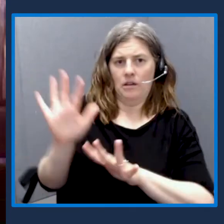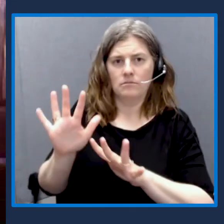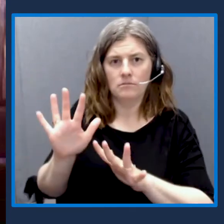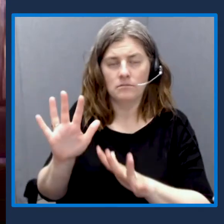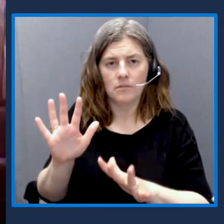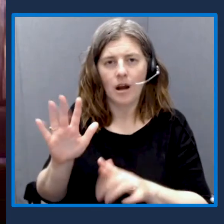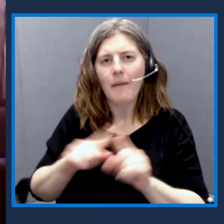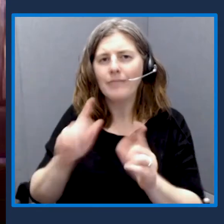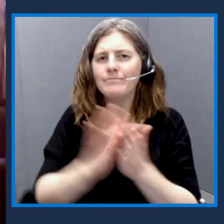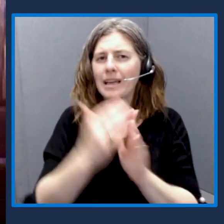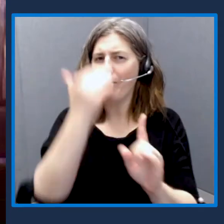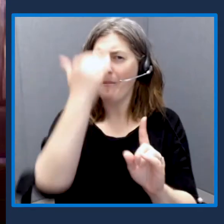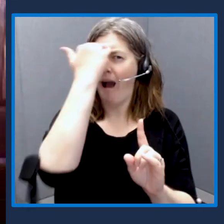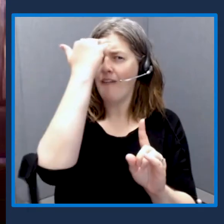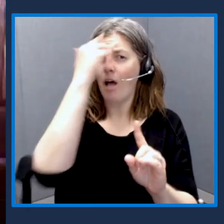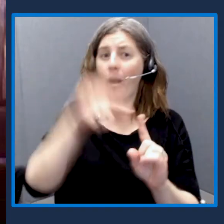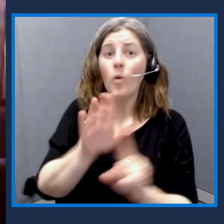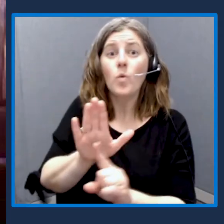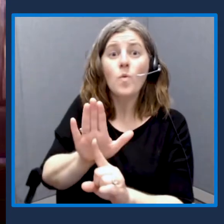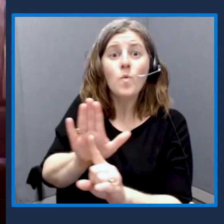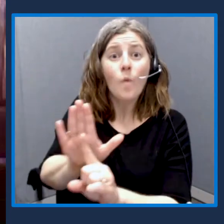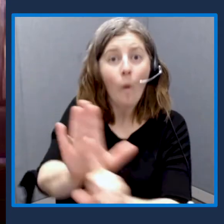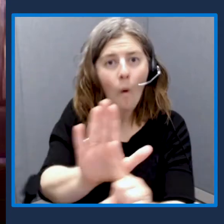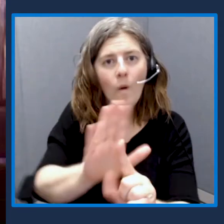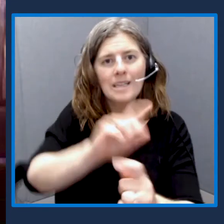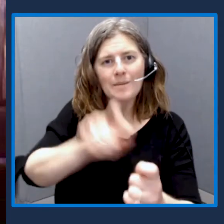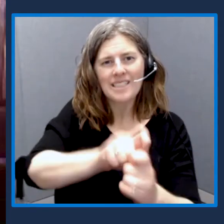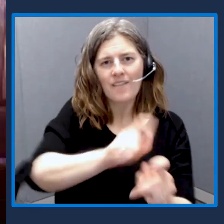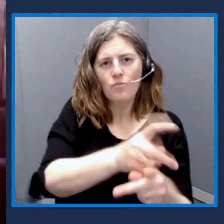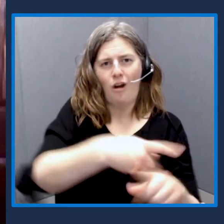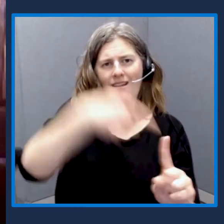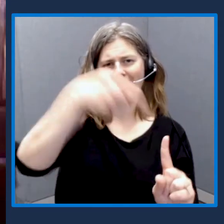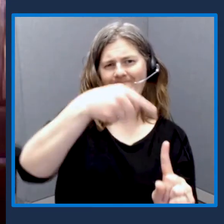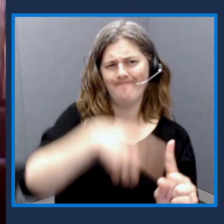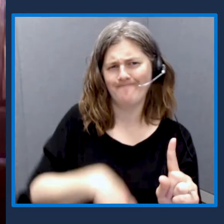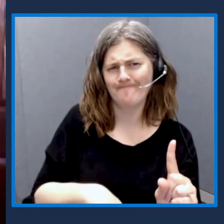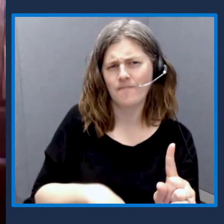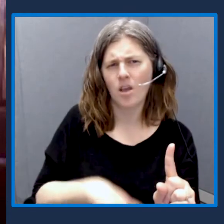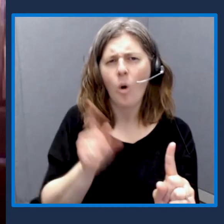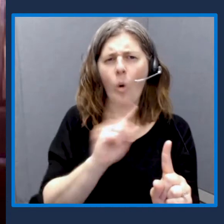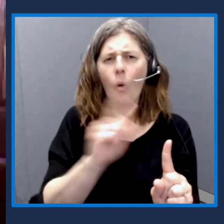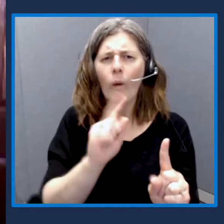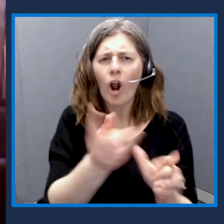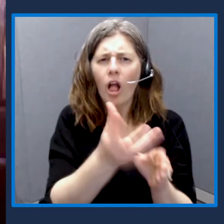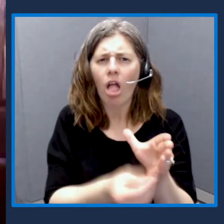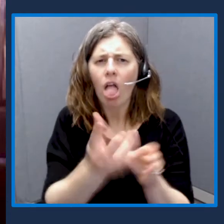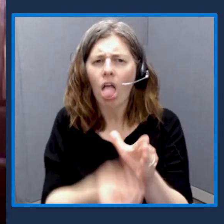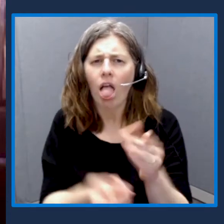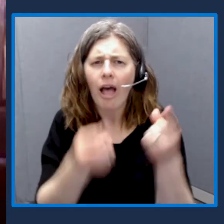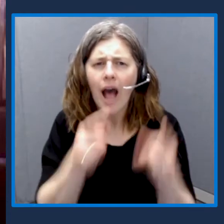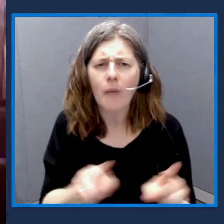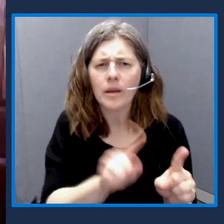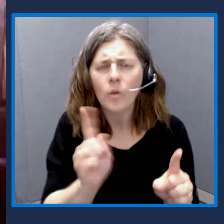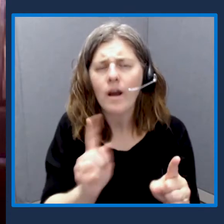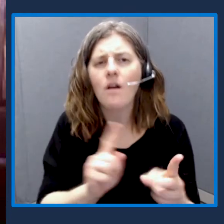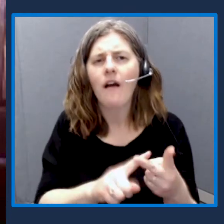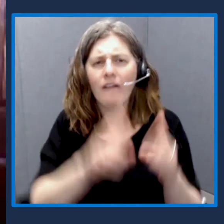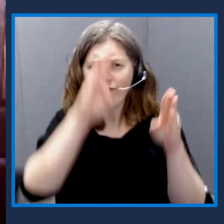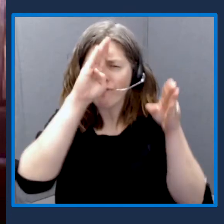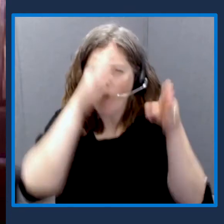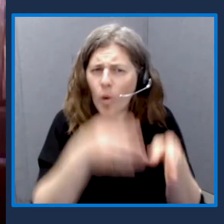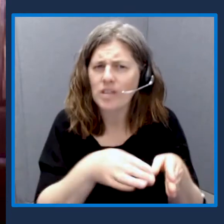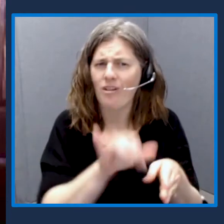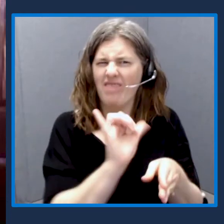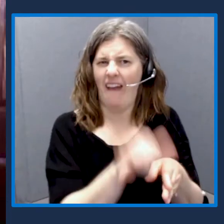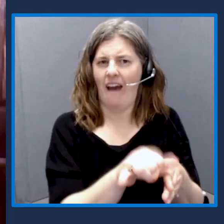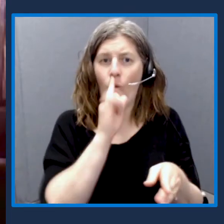be mindful about your specific product, where the gotchas might be, and focus on that. You don't